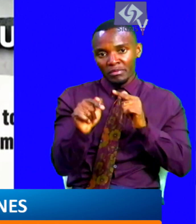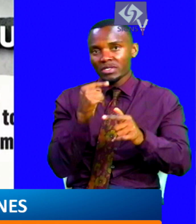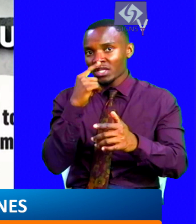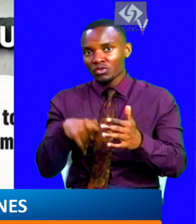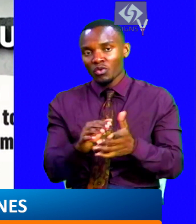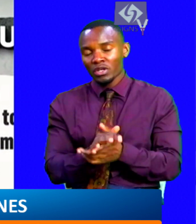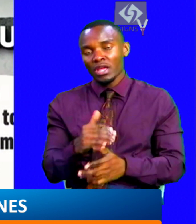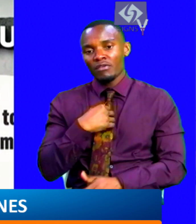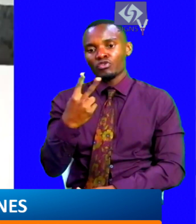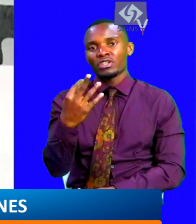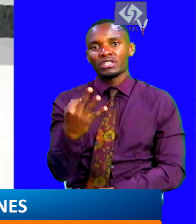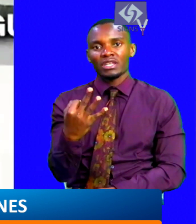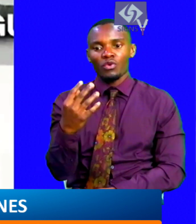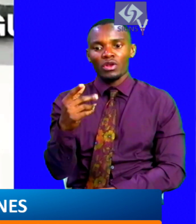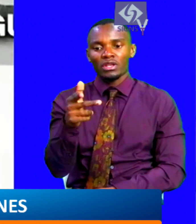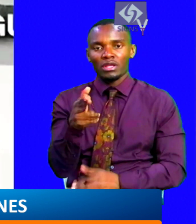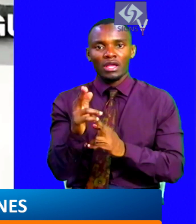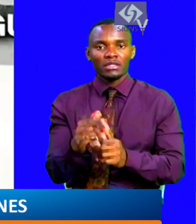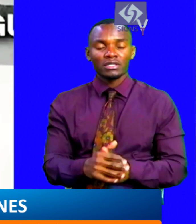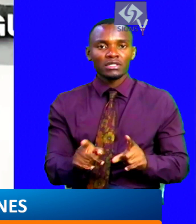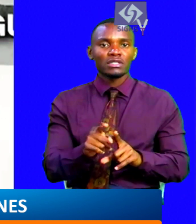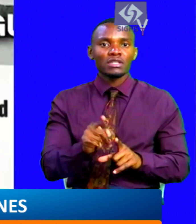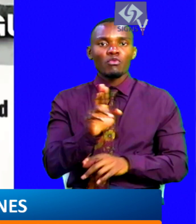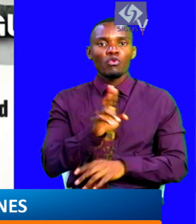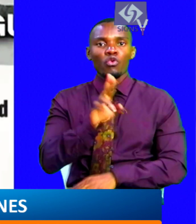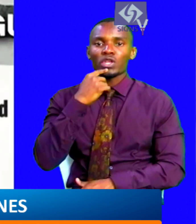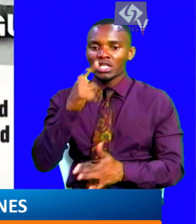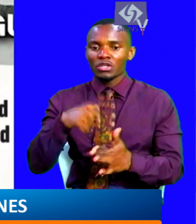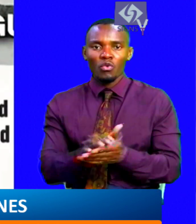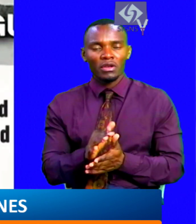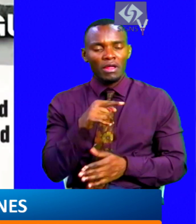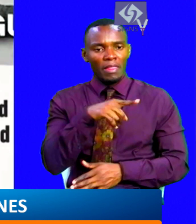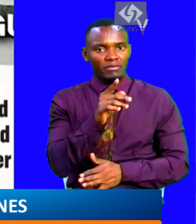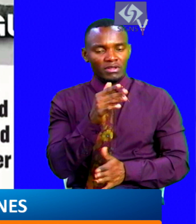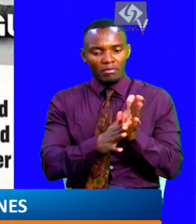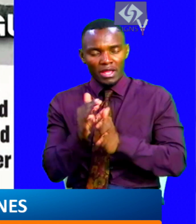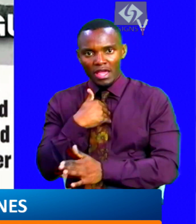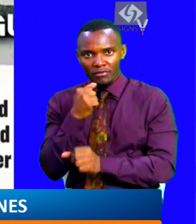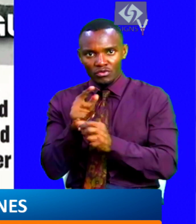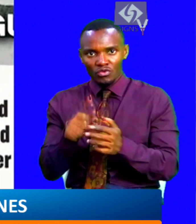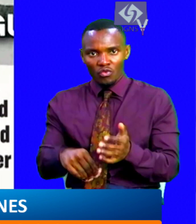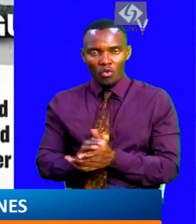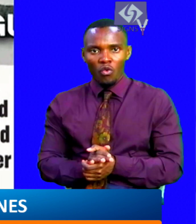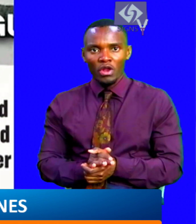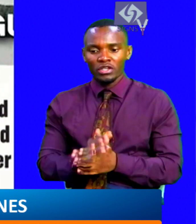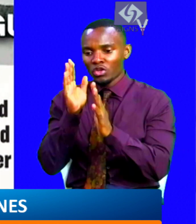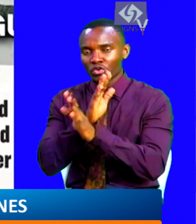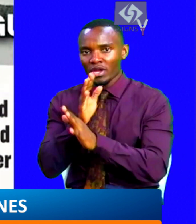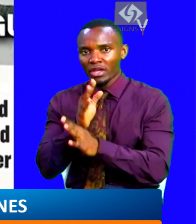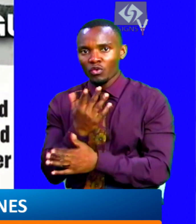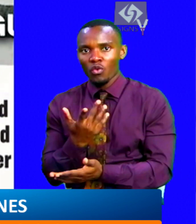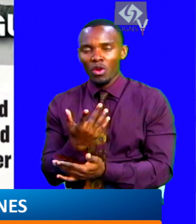Members have 23 guns in their possession. Uhuru claims that there was a ploy to plant drugs and guns in his son's home. In